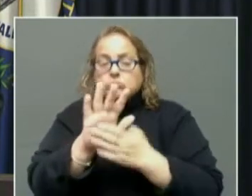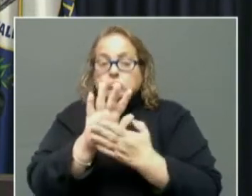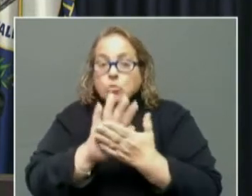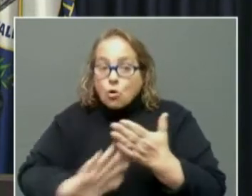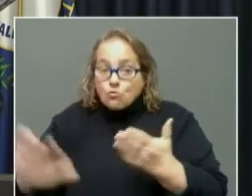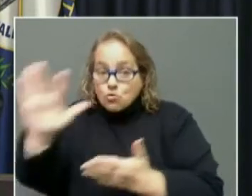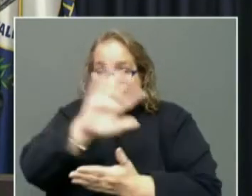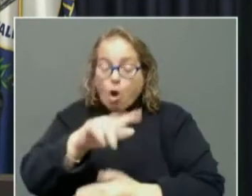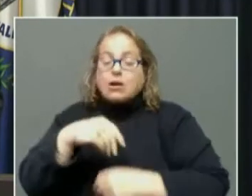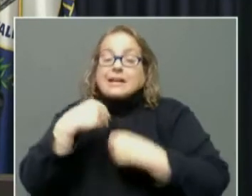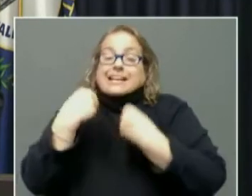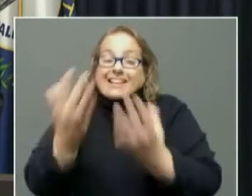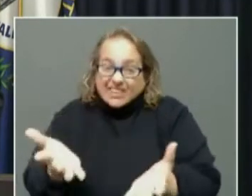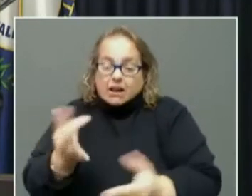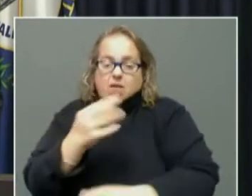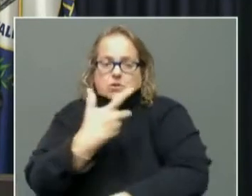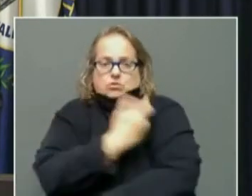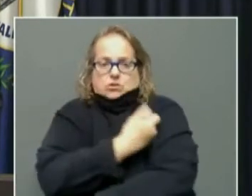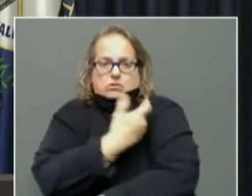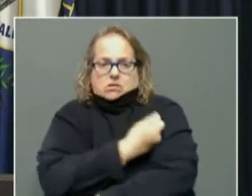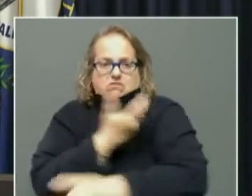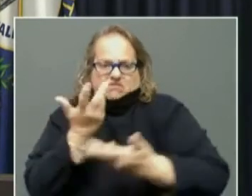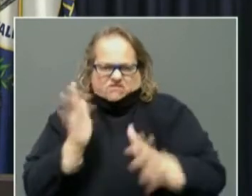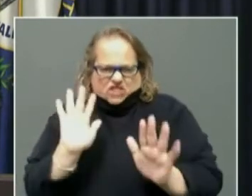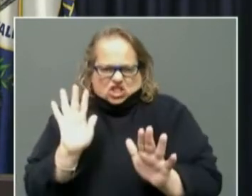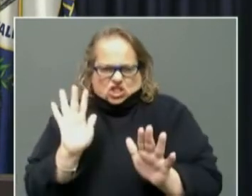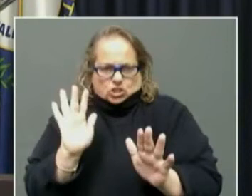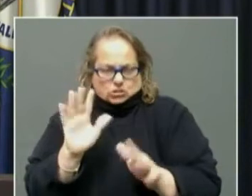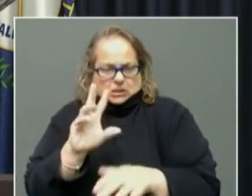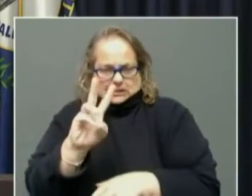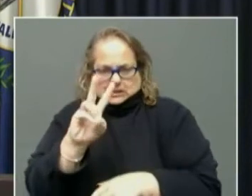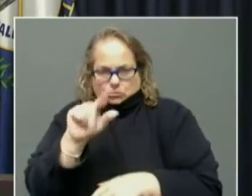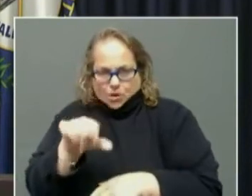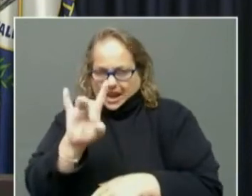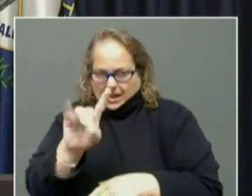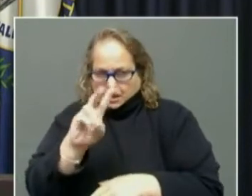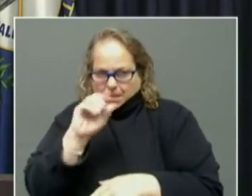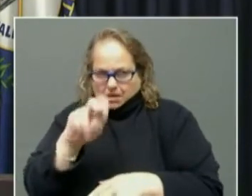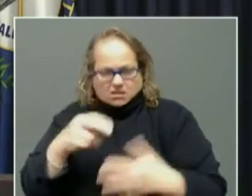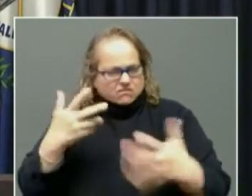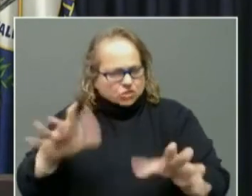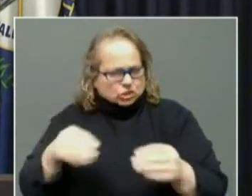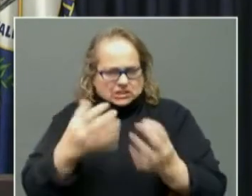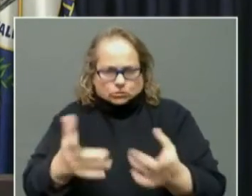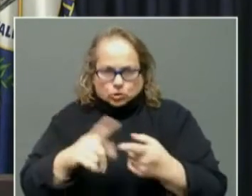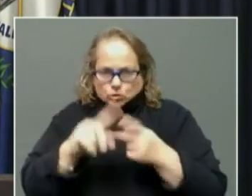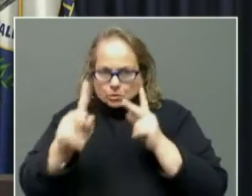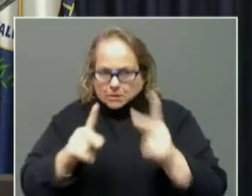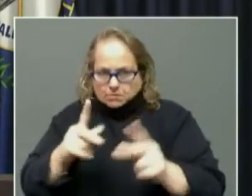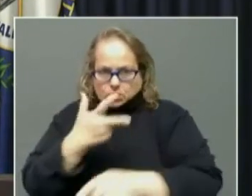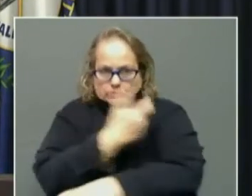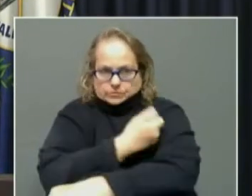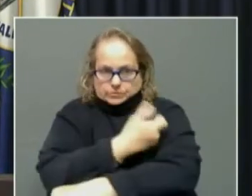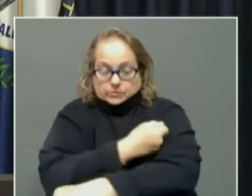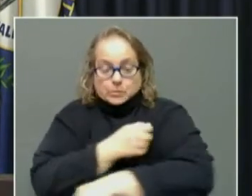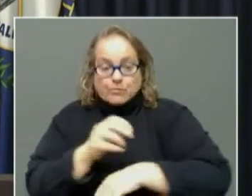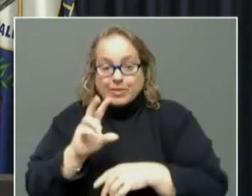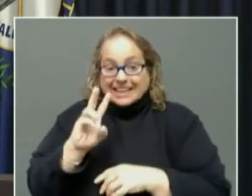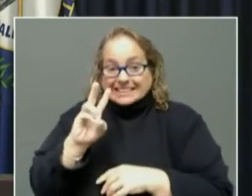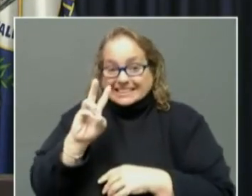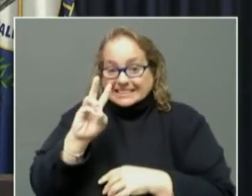doses, vaccines of Johnson & Johnson that have been administered in the United States. 6